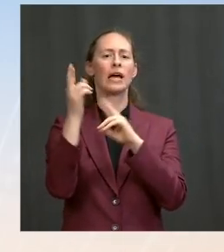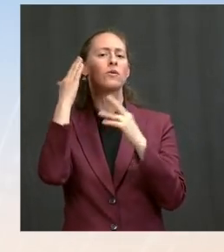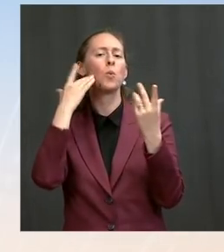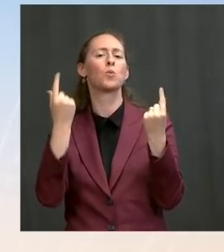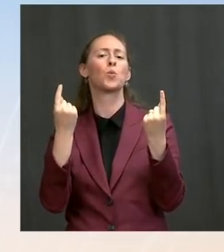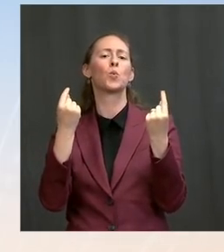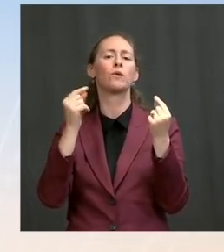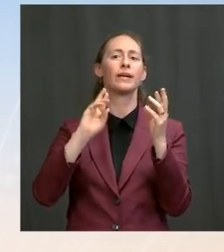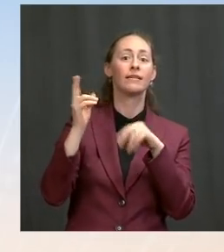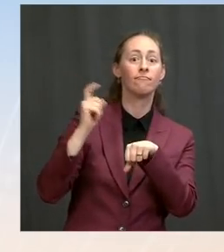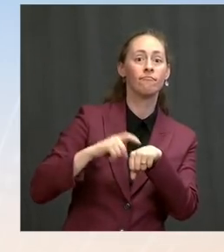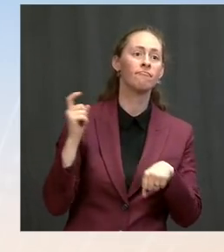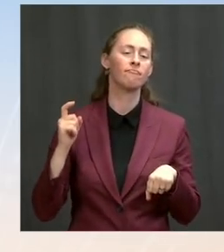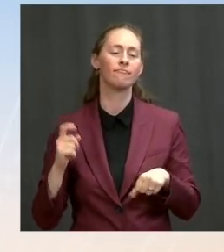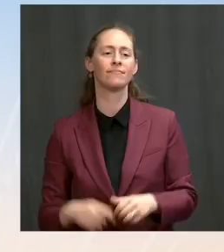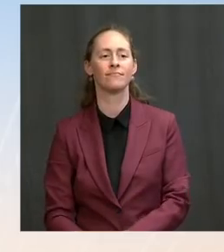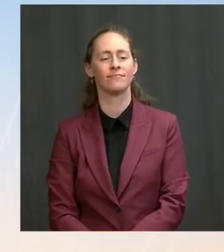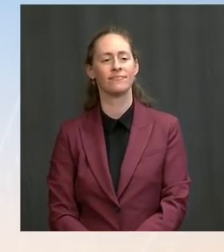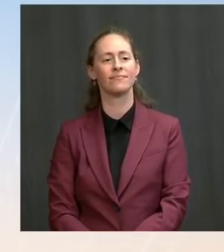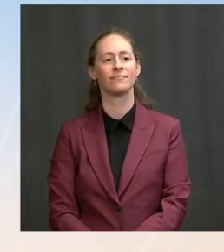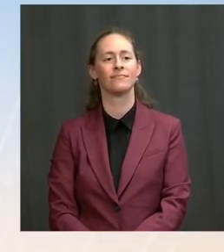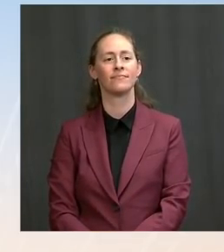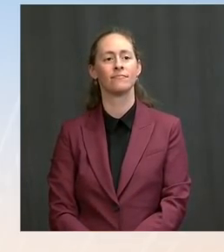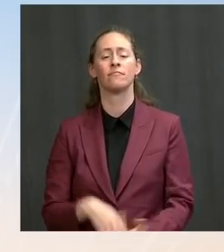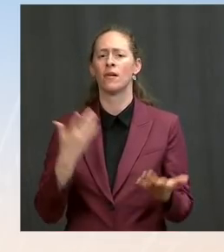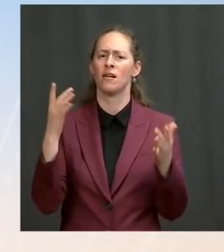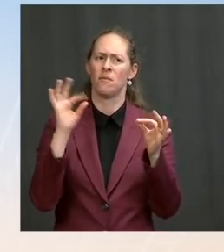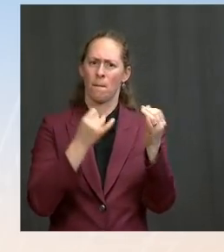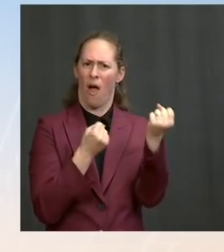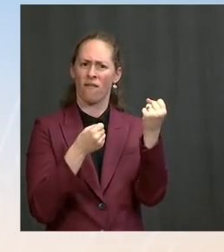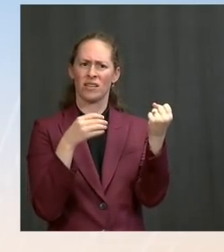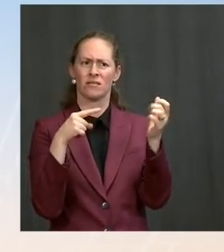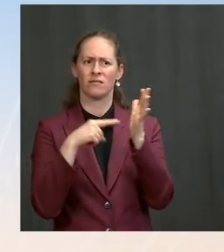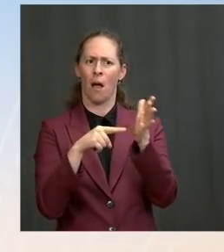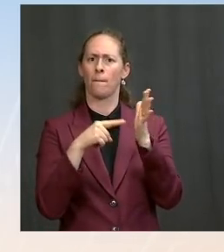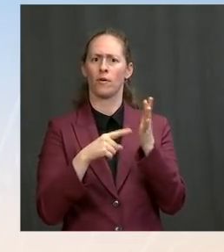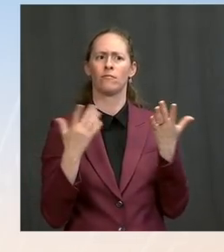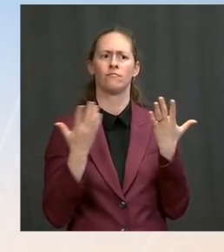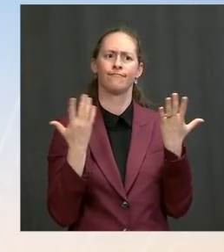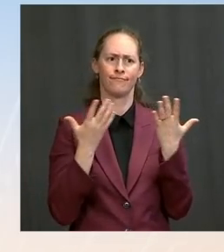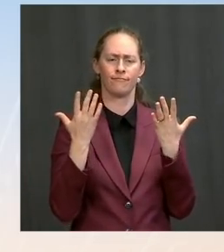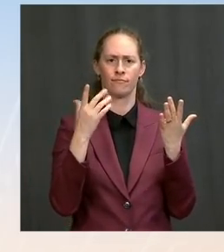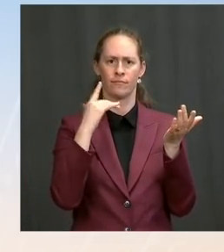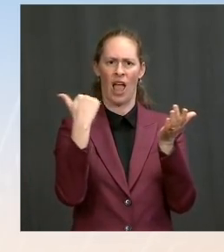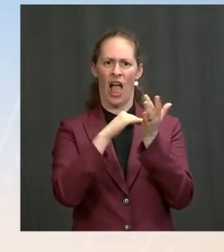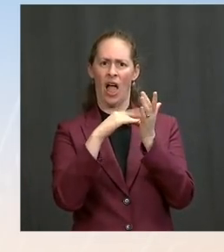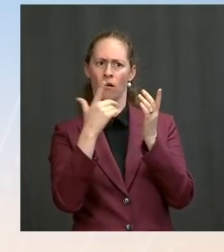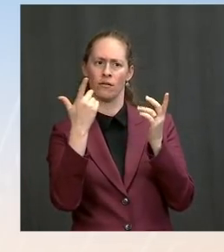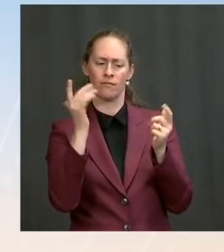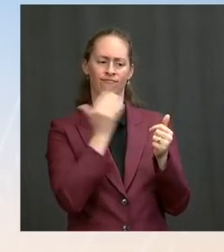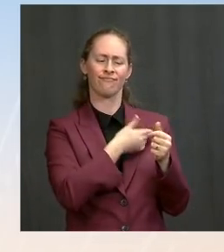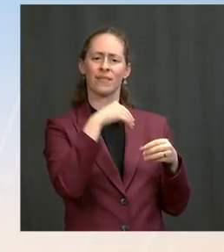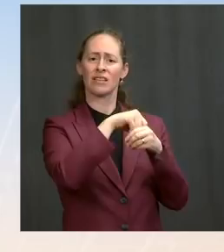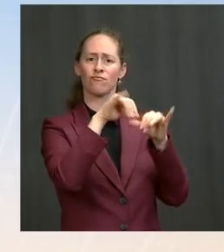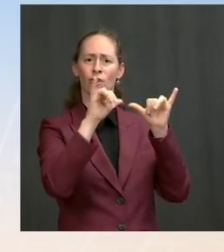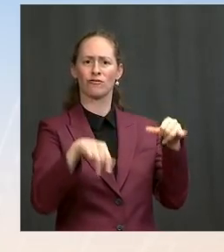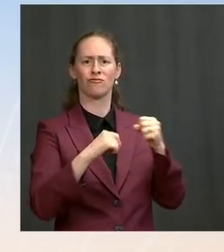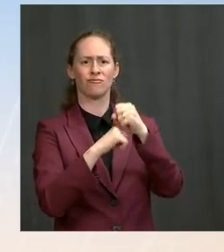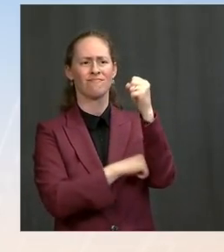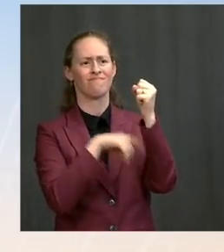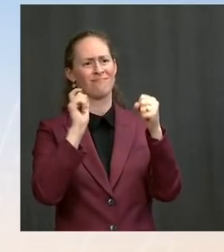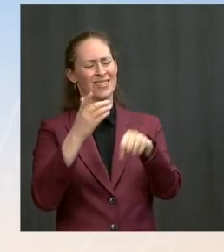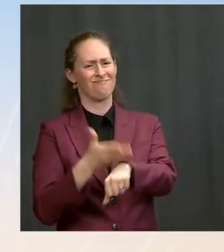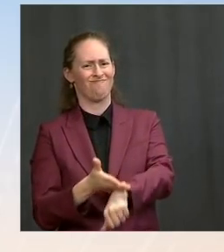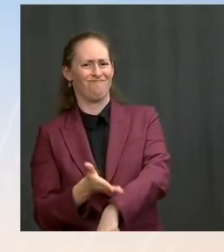one powerful example of why we need to do more to rebuild our infrastructure that can withstand the impacts of